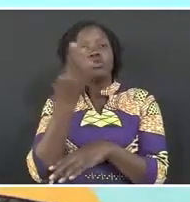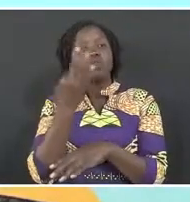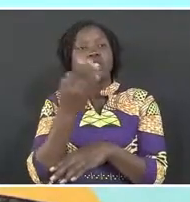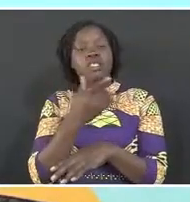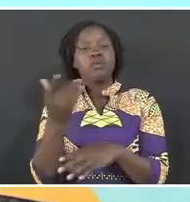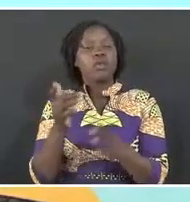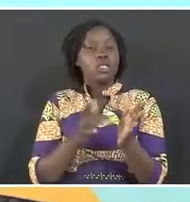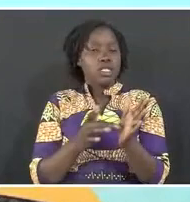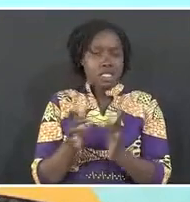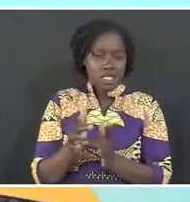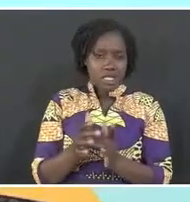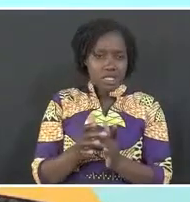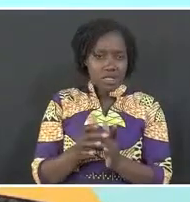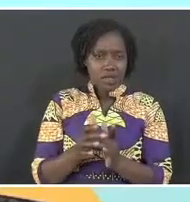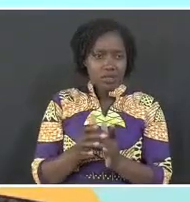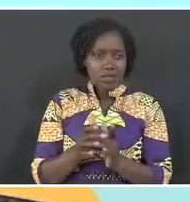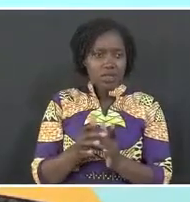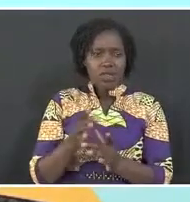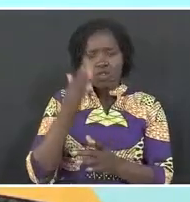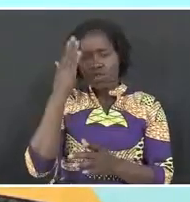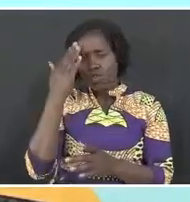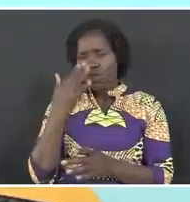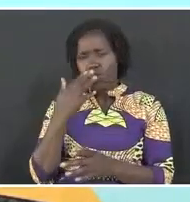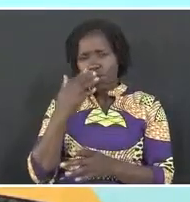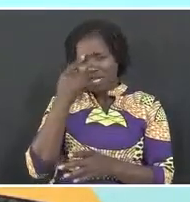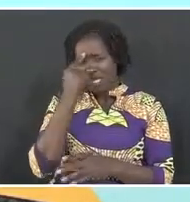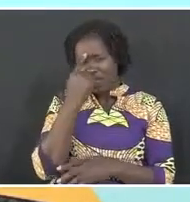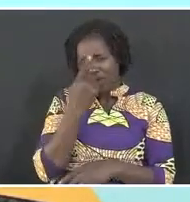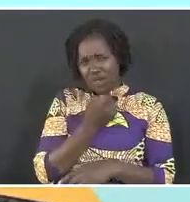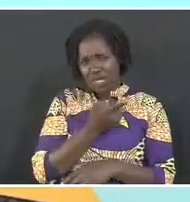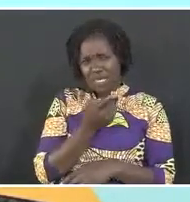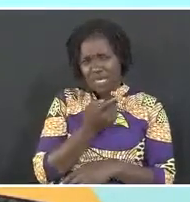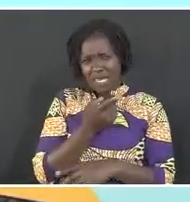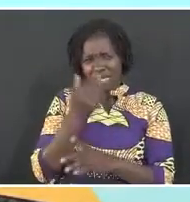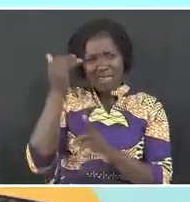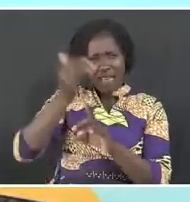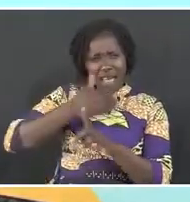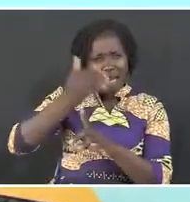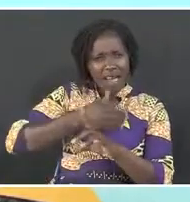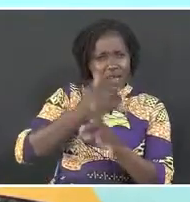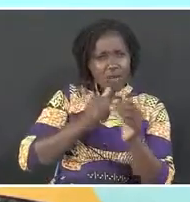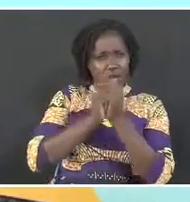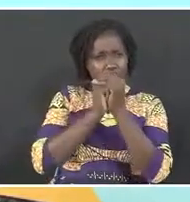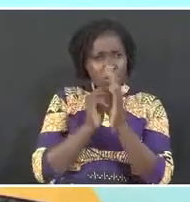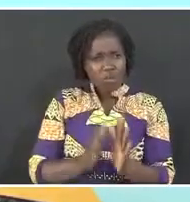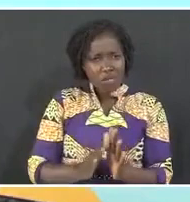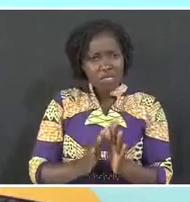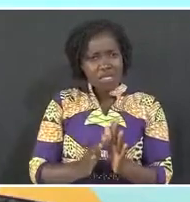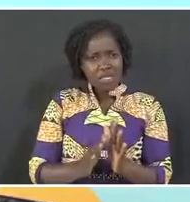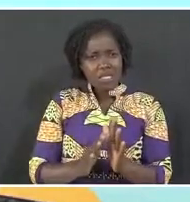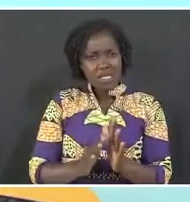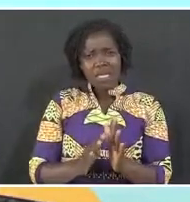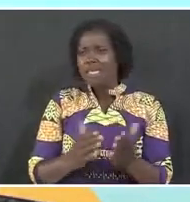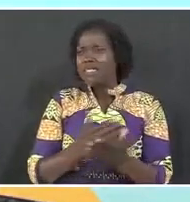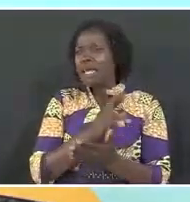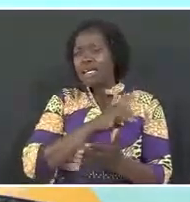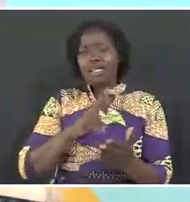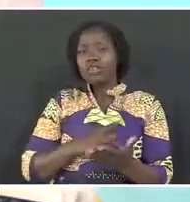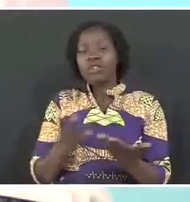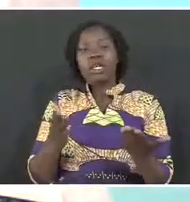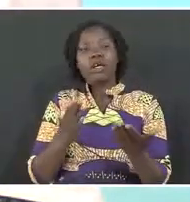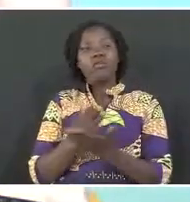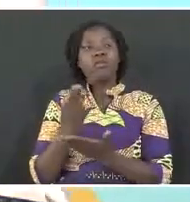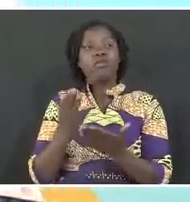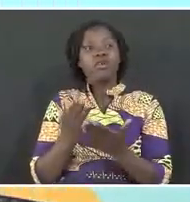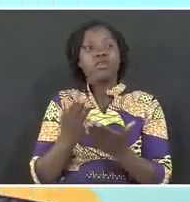Hindus. You know, Hindus are idol worshippers. They are not, their religion, they are deep-rooted